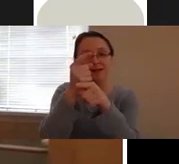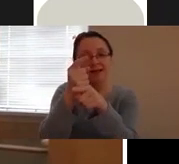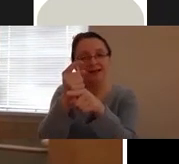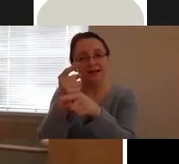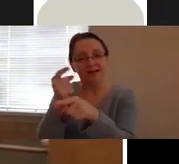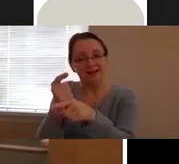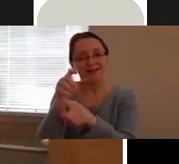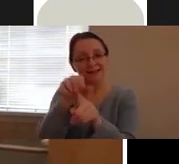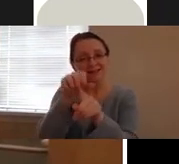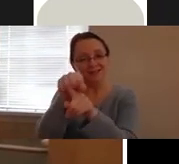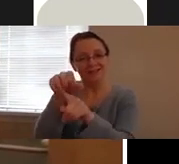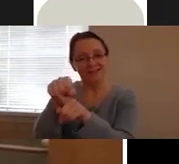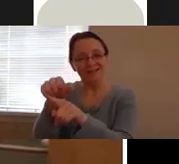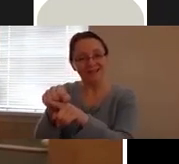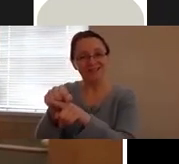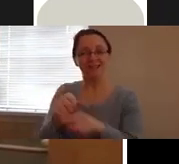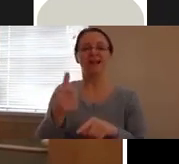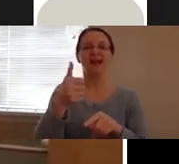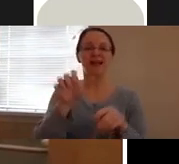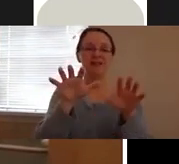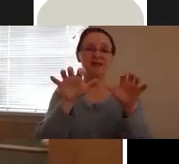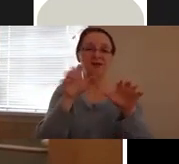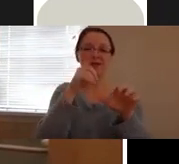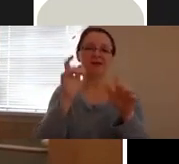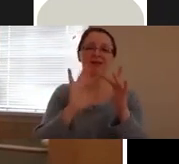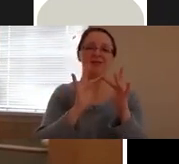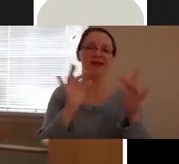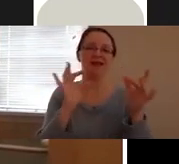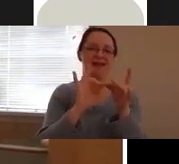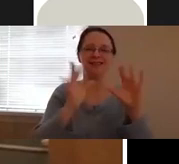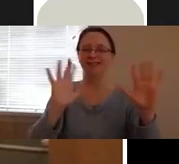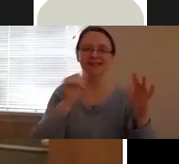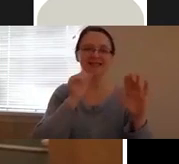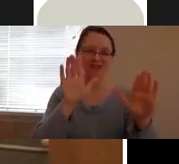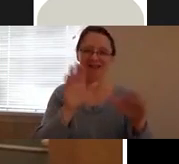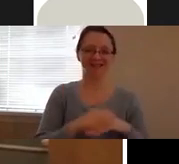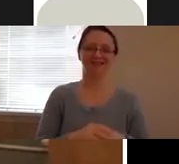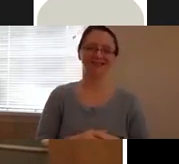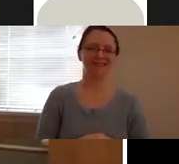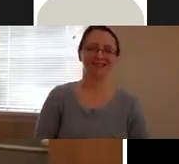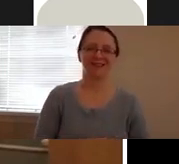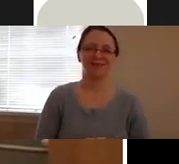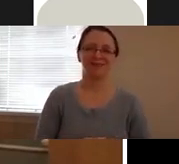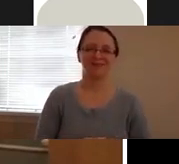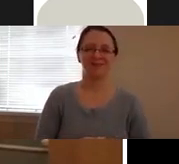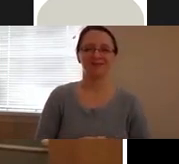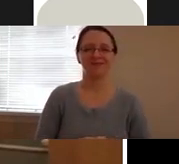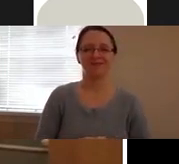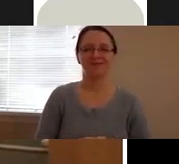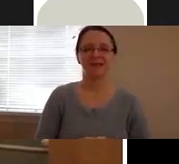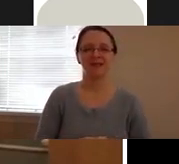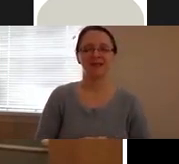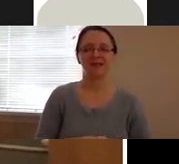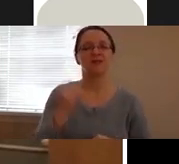it's actually due to the Zoom and the wireless connectivity. It's not the device. So once you have the ability